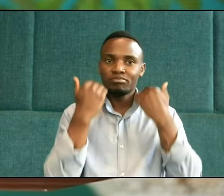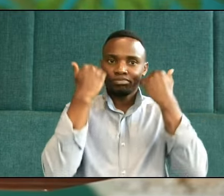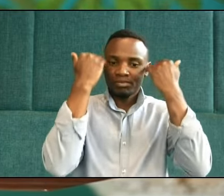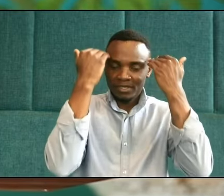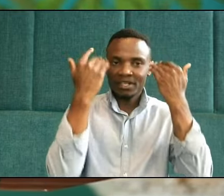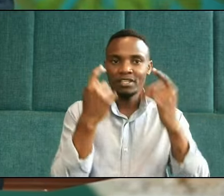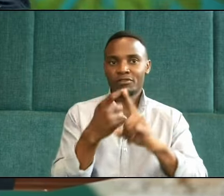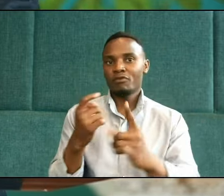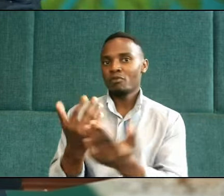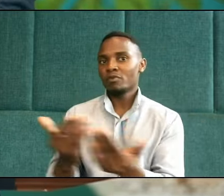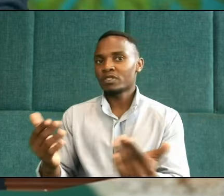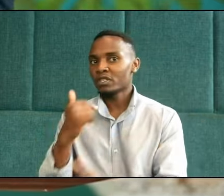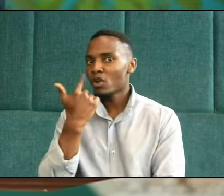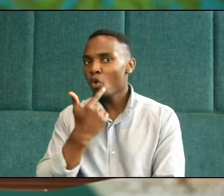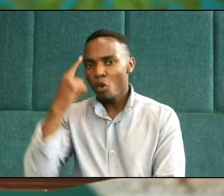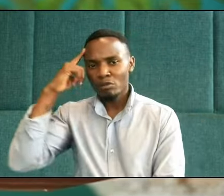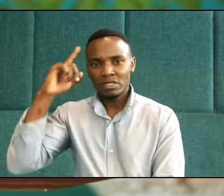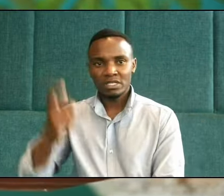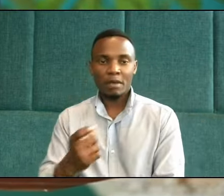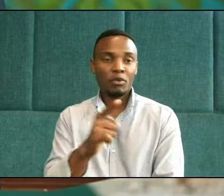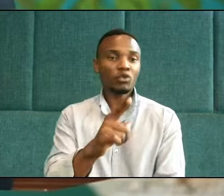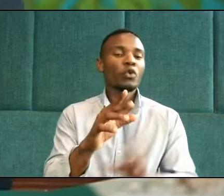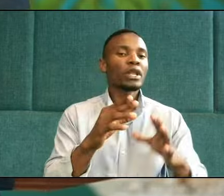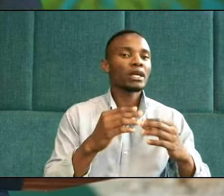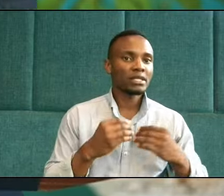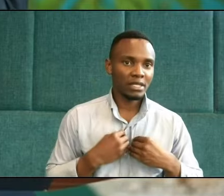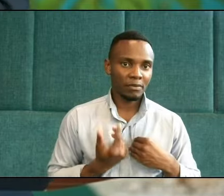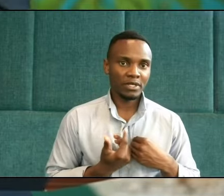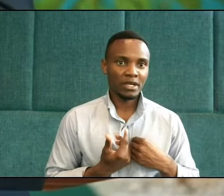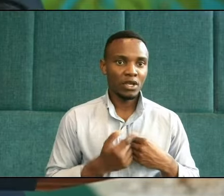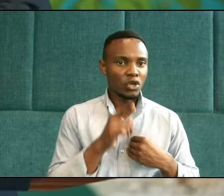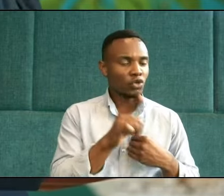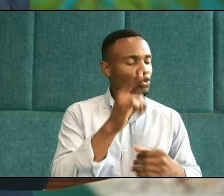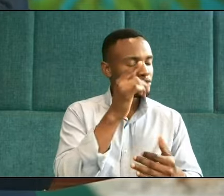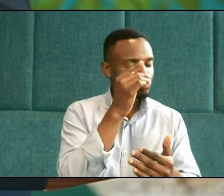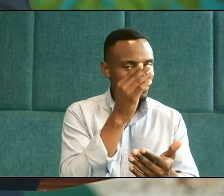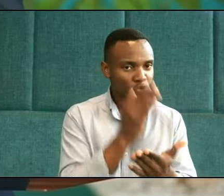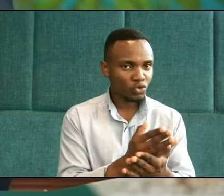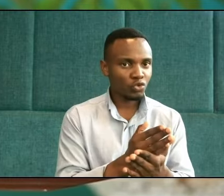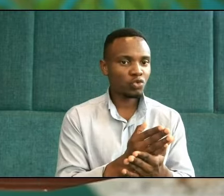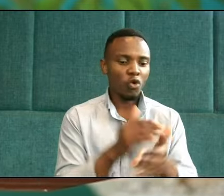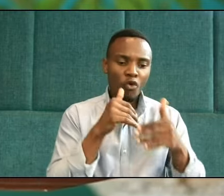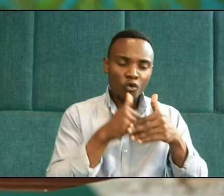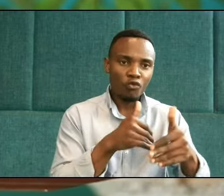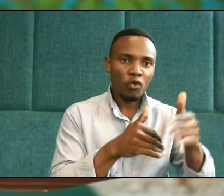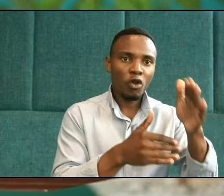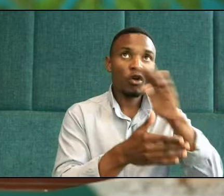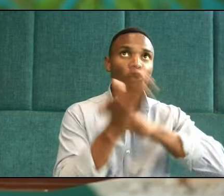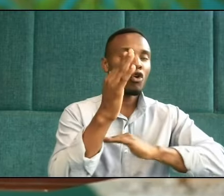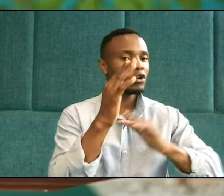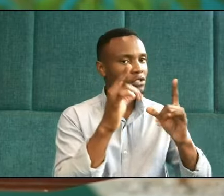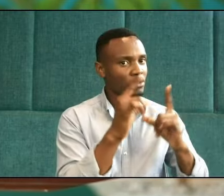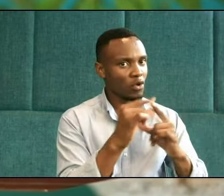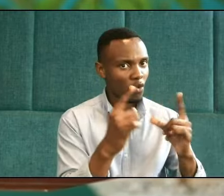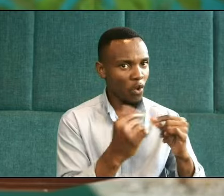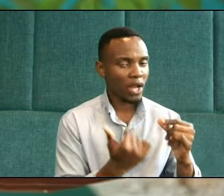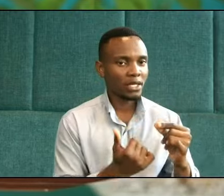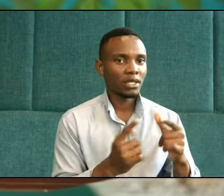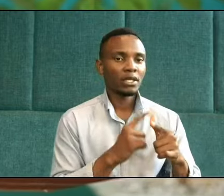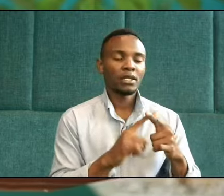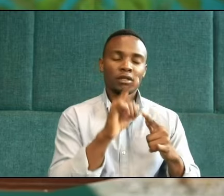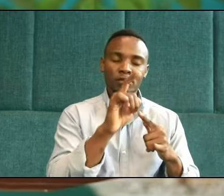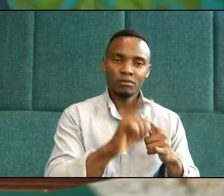appreciate that what the word of the Lord says is true. You did it, you live it, they will not live the way. And if